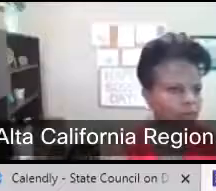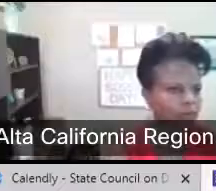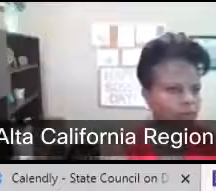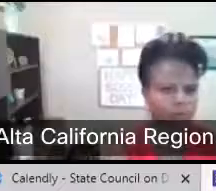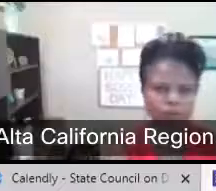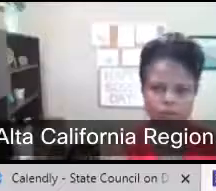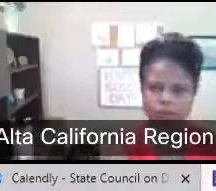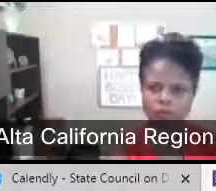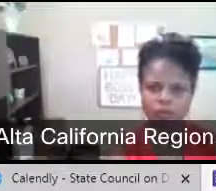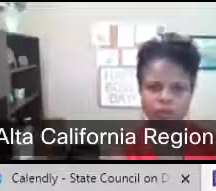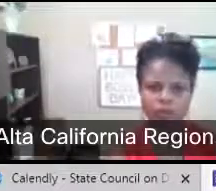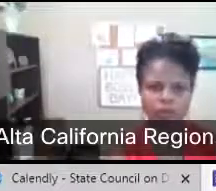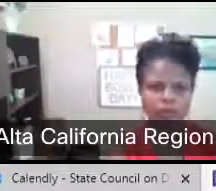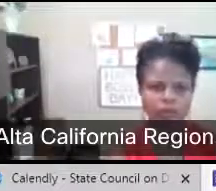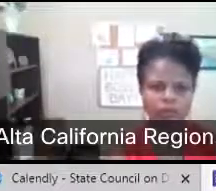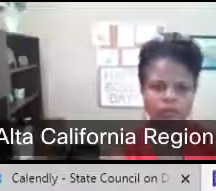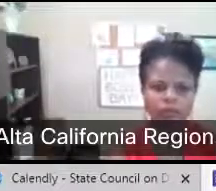Zach, are we seeing the survey?